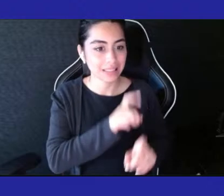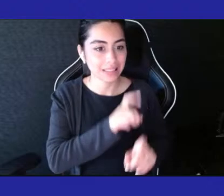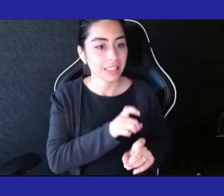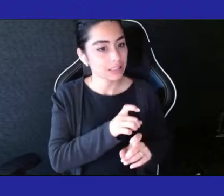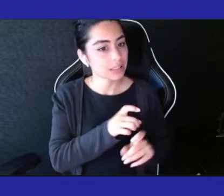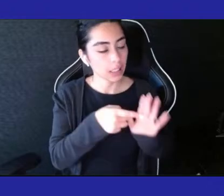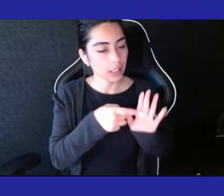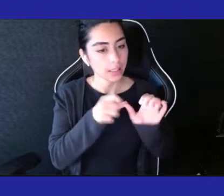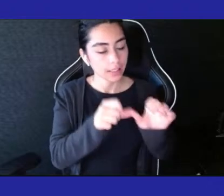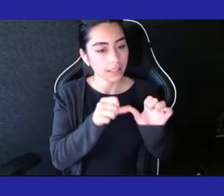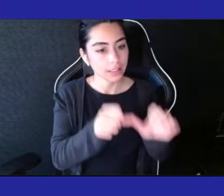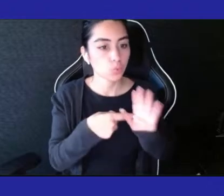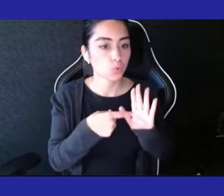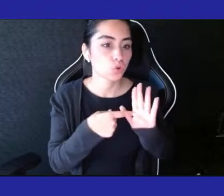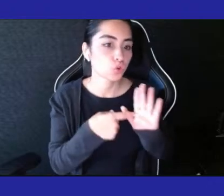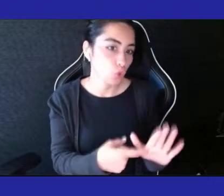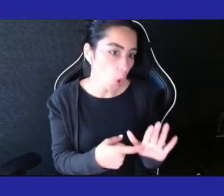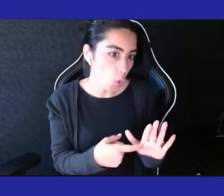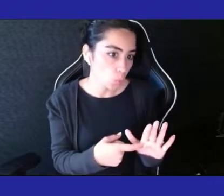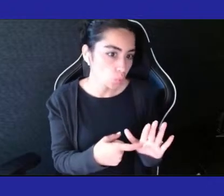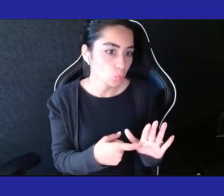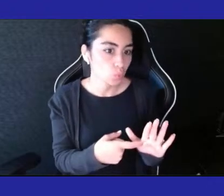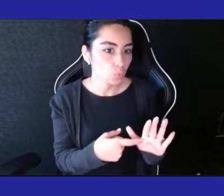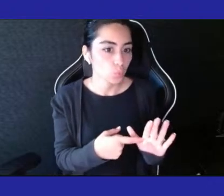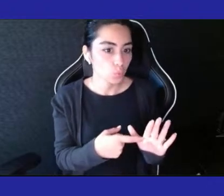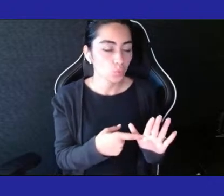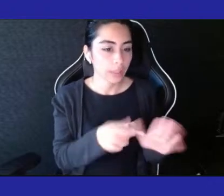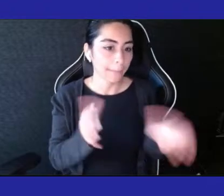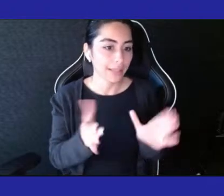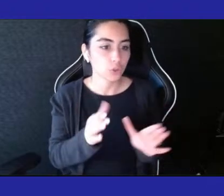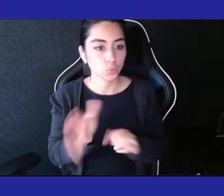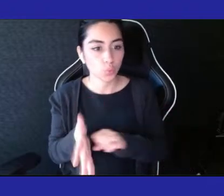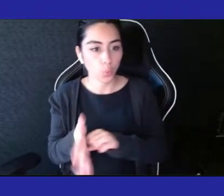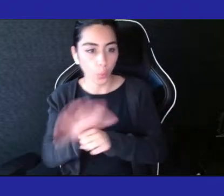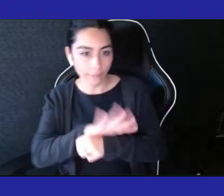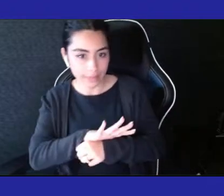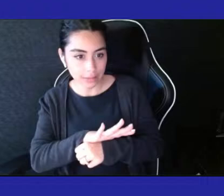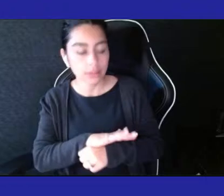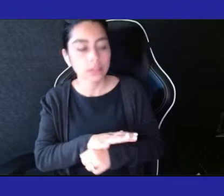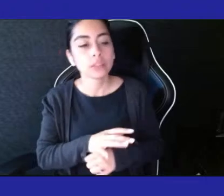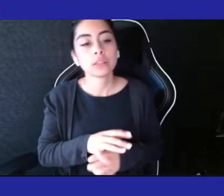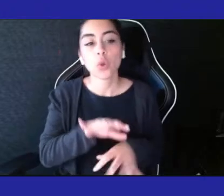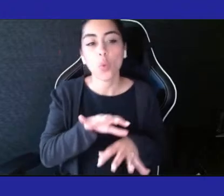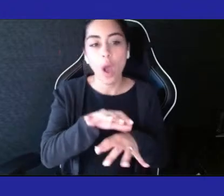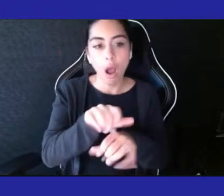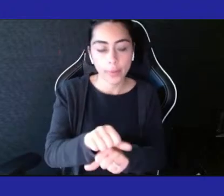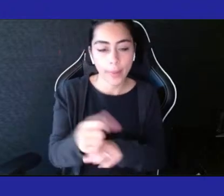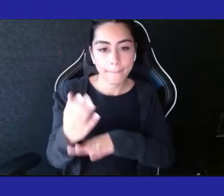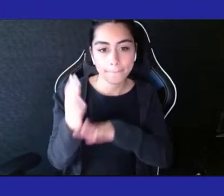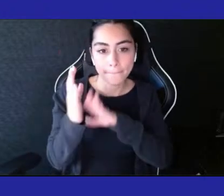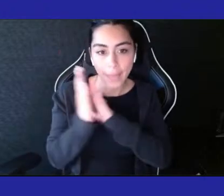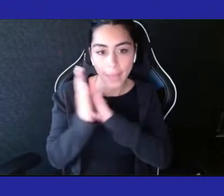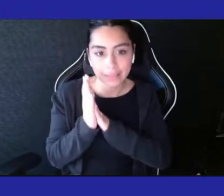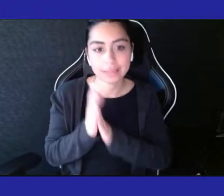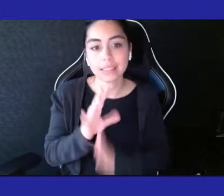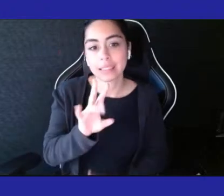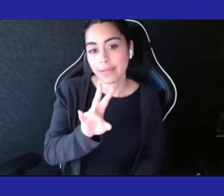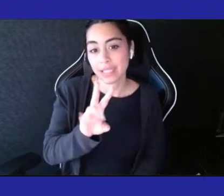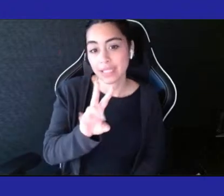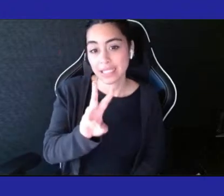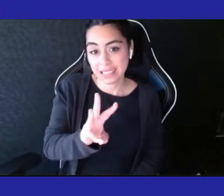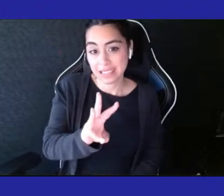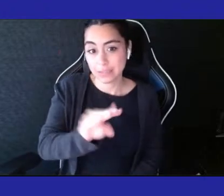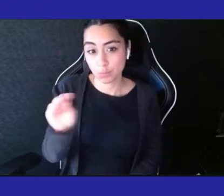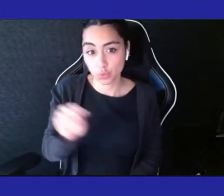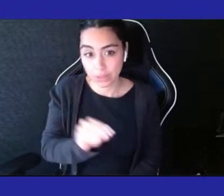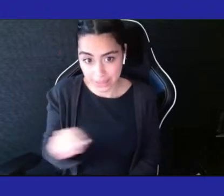of occupied beds. So for quarter 2 of 76%, for quarter 3 of 78%. That might